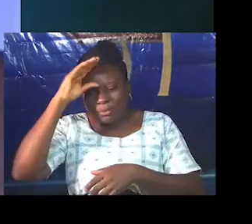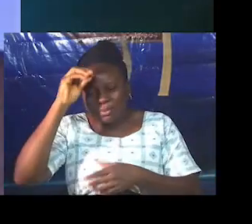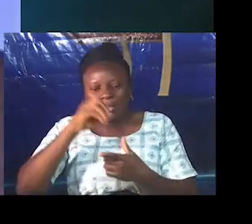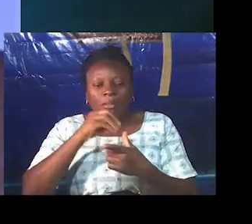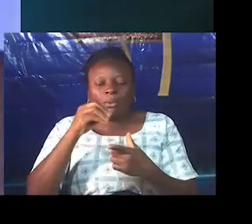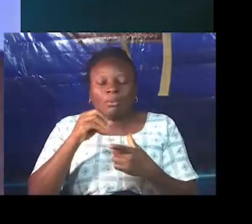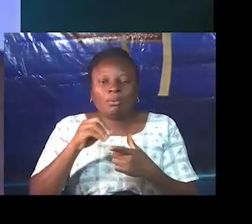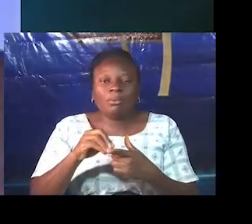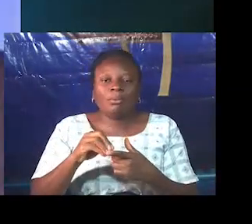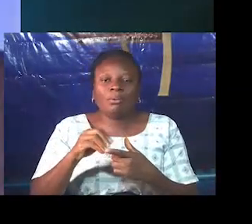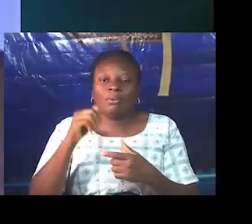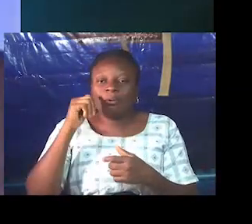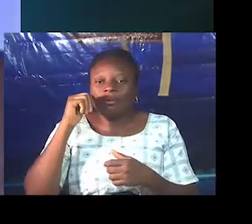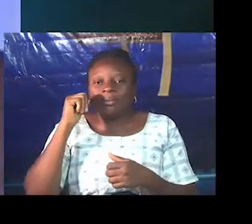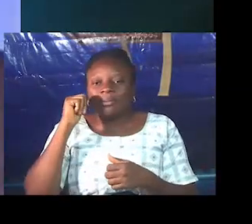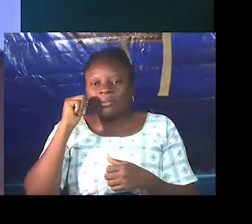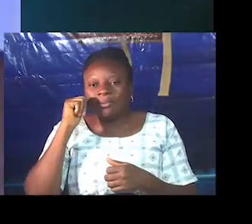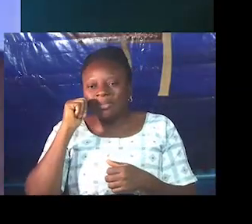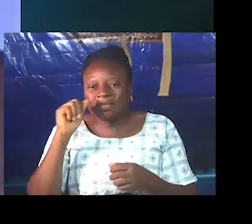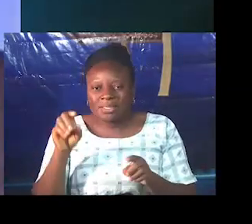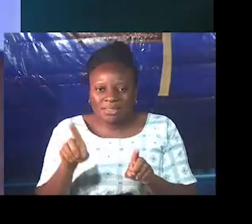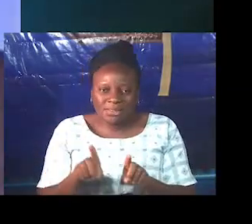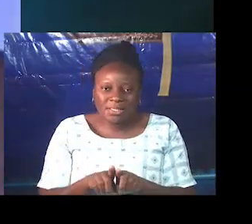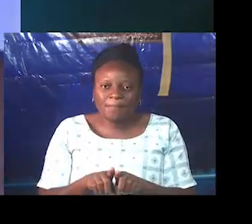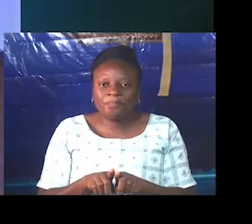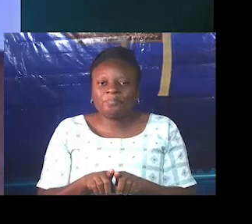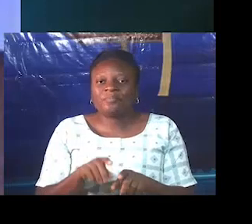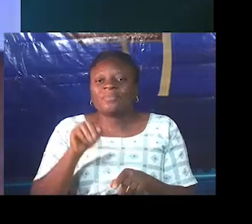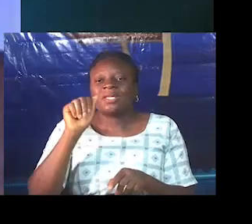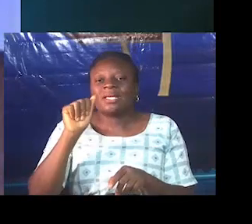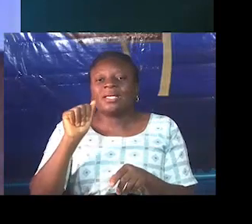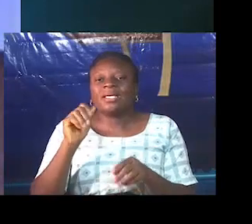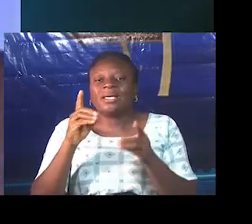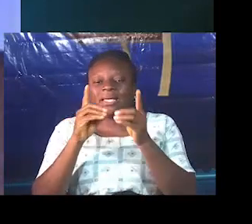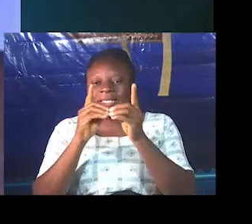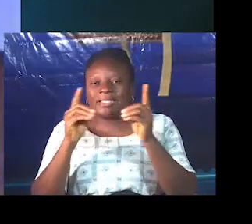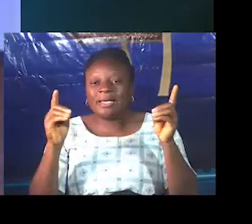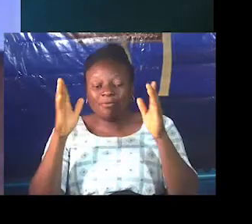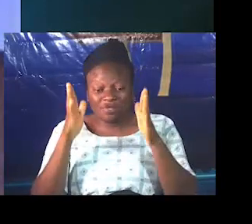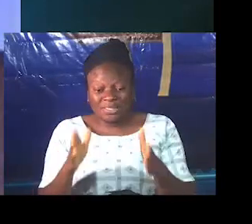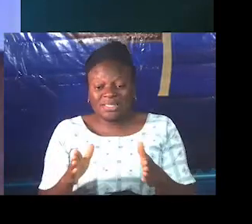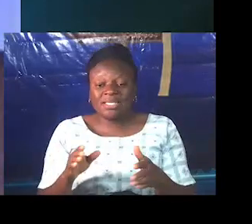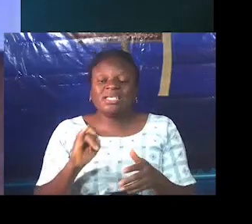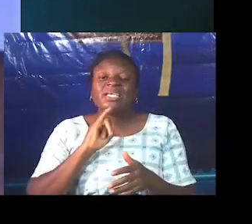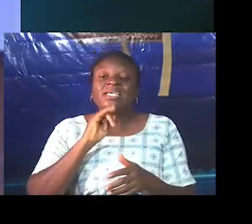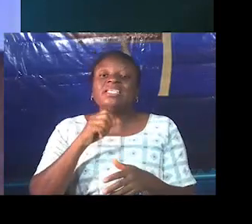sister who wants to serve the Lord, a divorcee is not God's choice for your life.